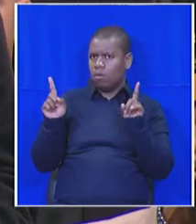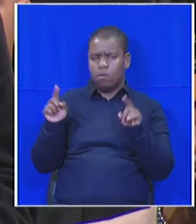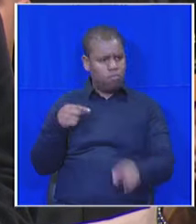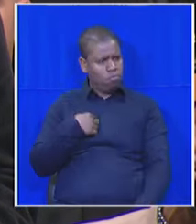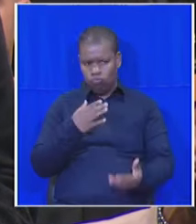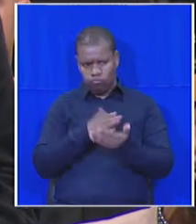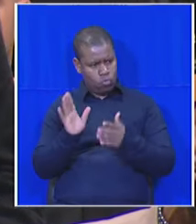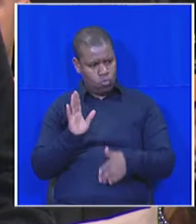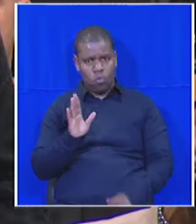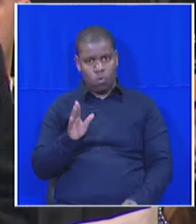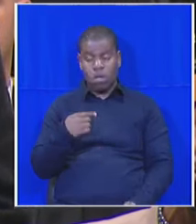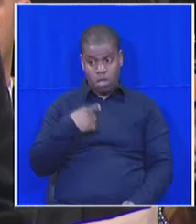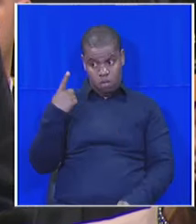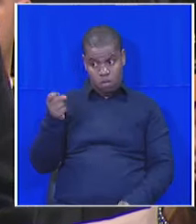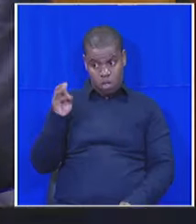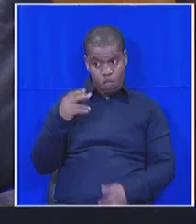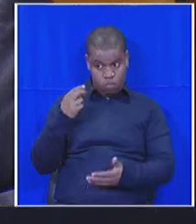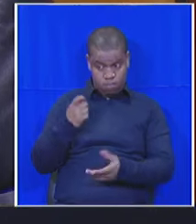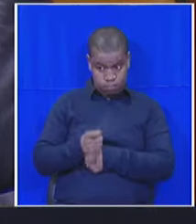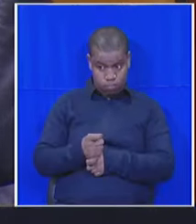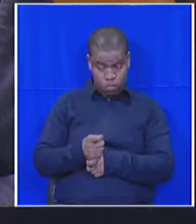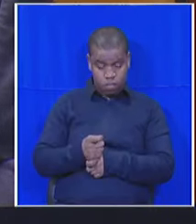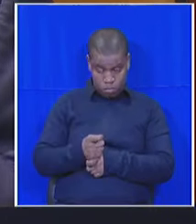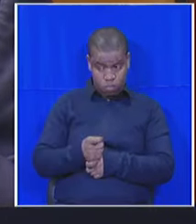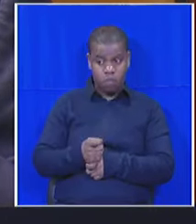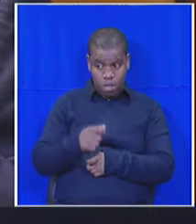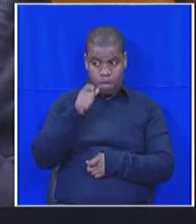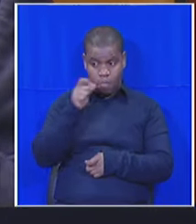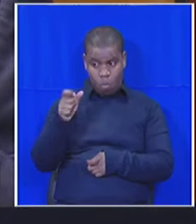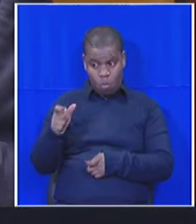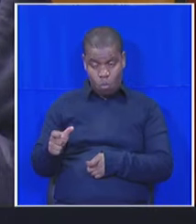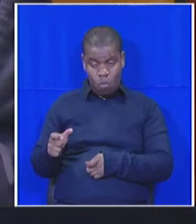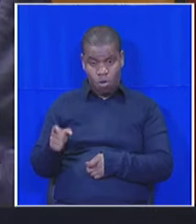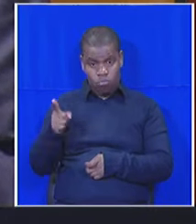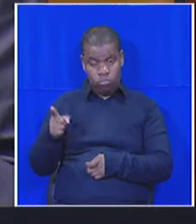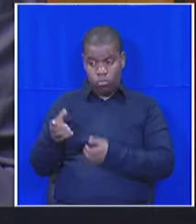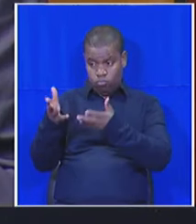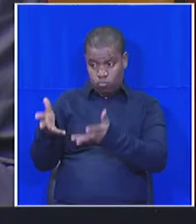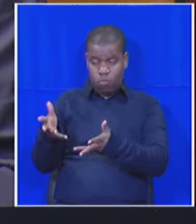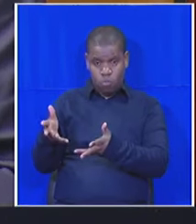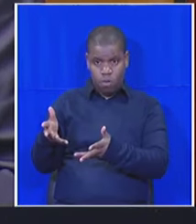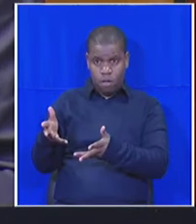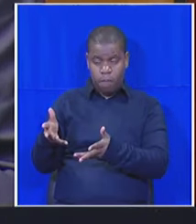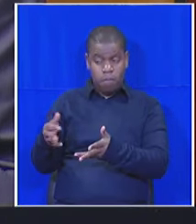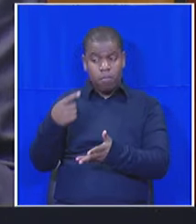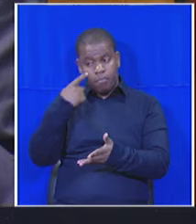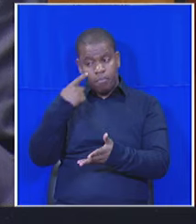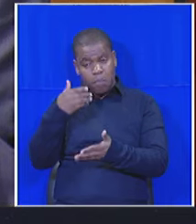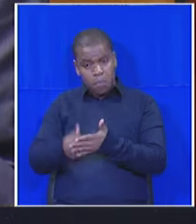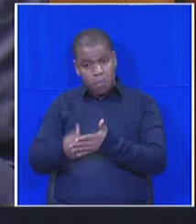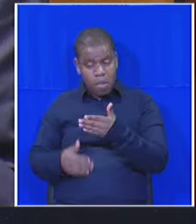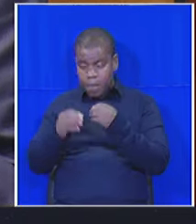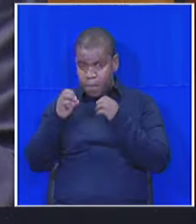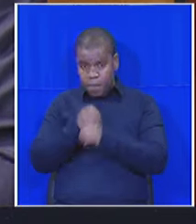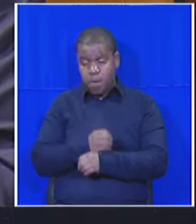withdrawing it. Speaker. Honourable Member, if you do not withdraw making such an allegation, when you do not put evidence before House,